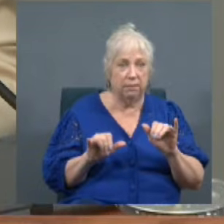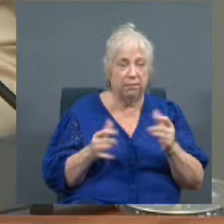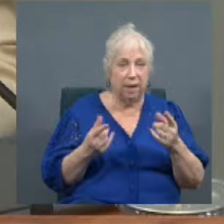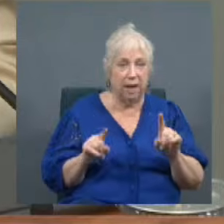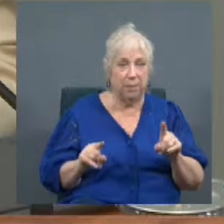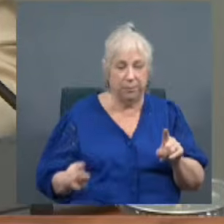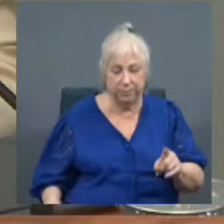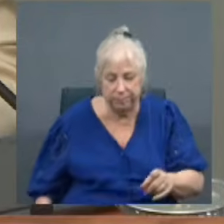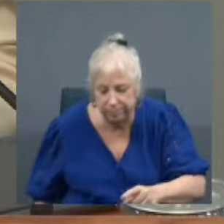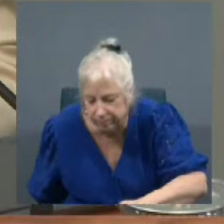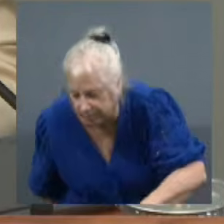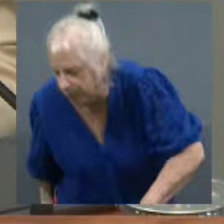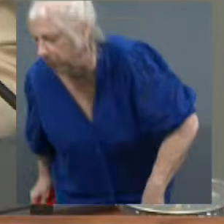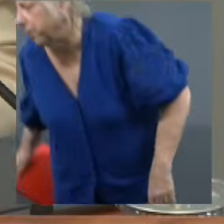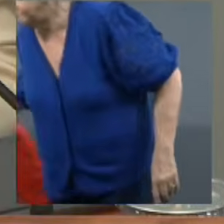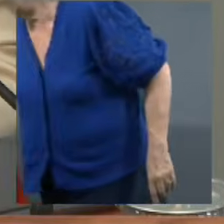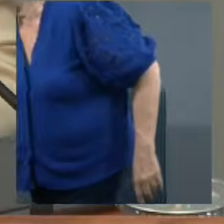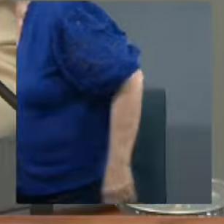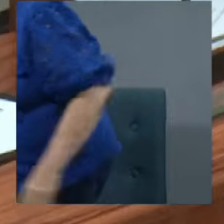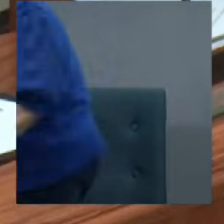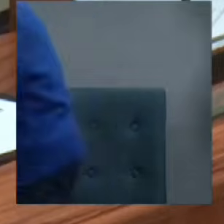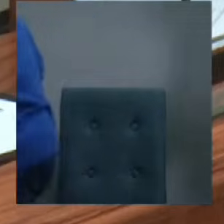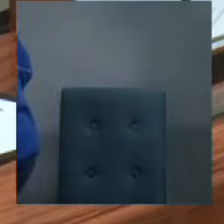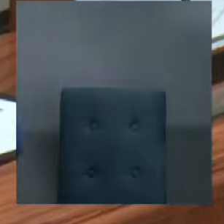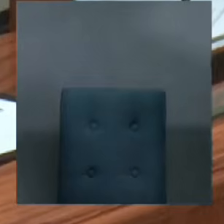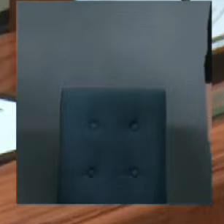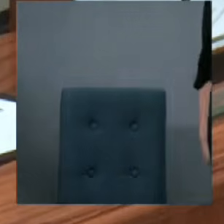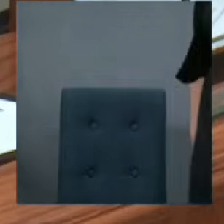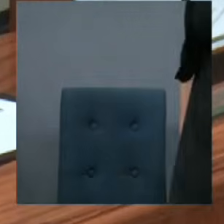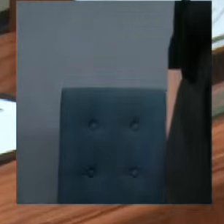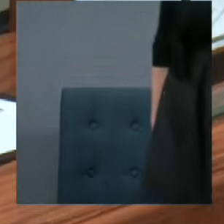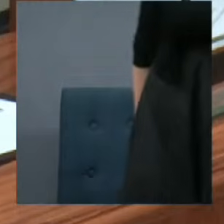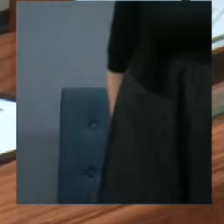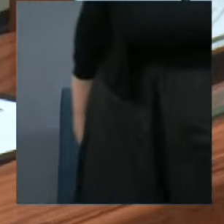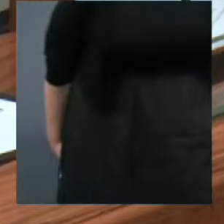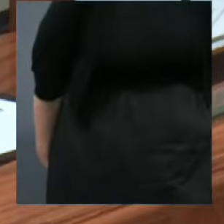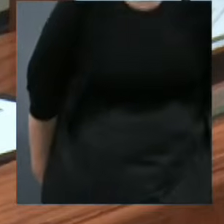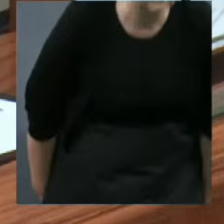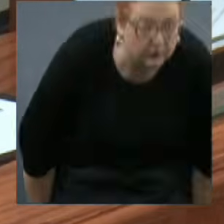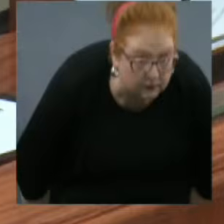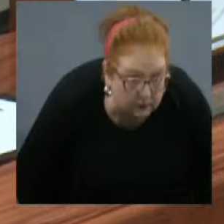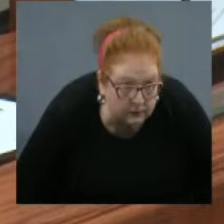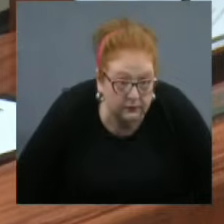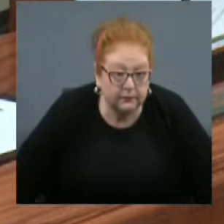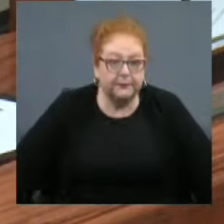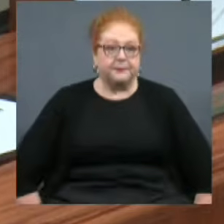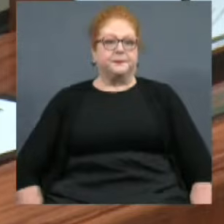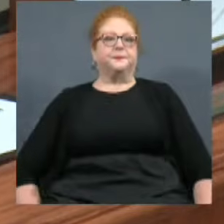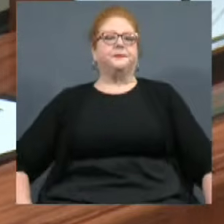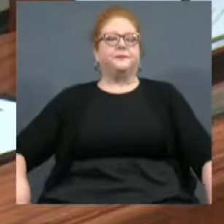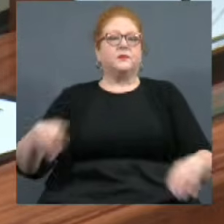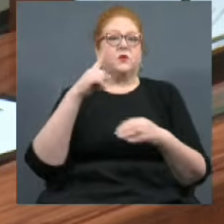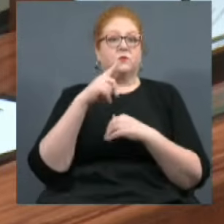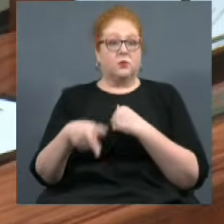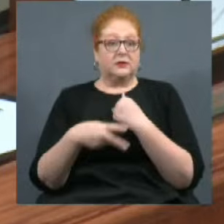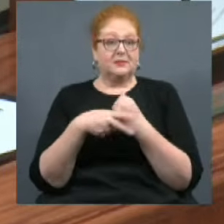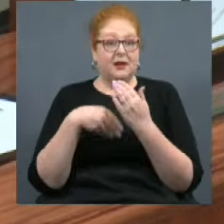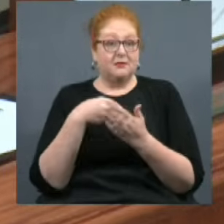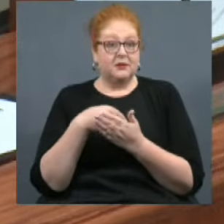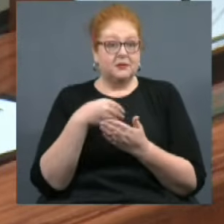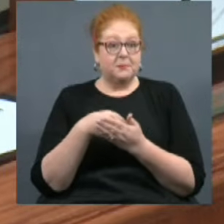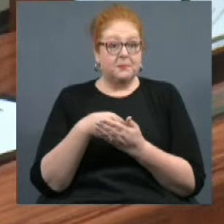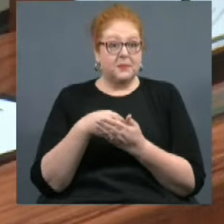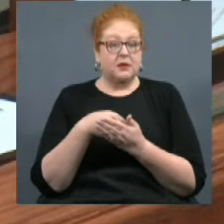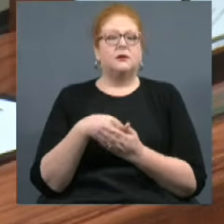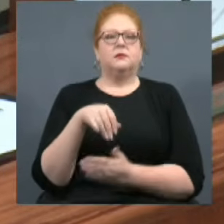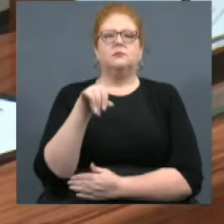that? In terms of saving the 300,000? Yeah. Yeah, if this passes next Tuesday, we'll still get that benefit. Okay,